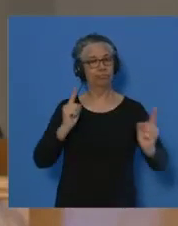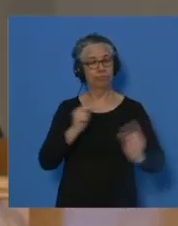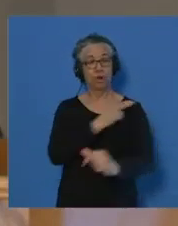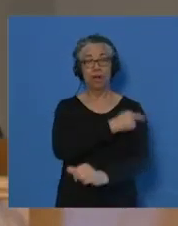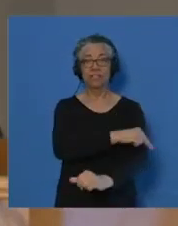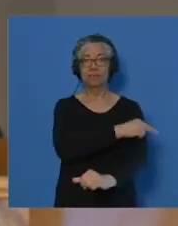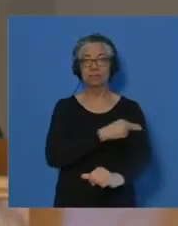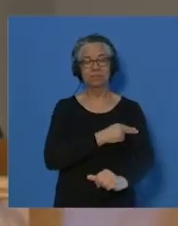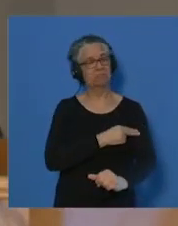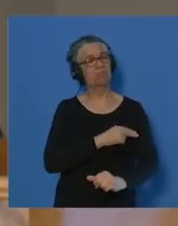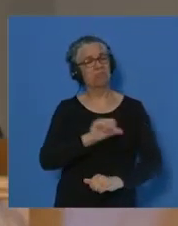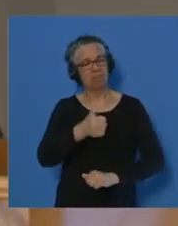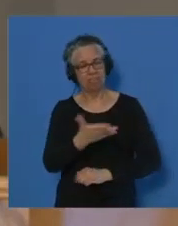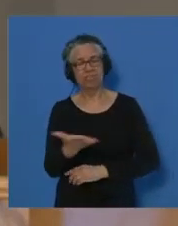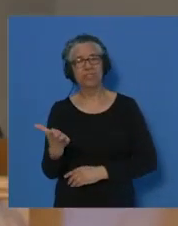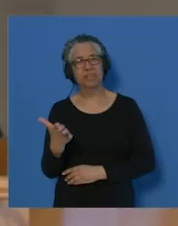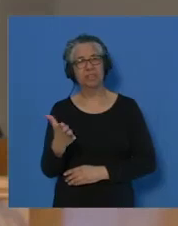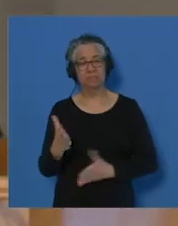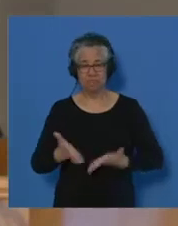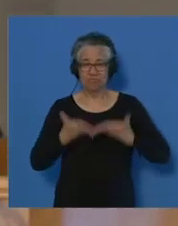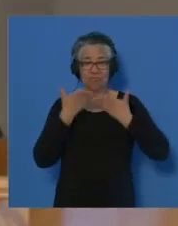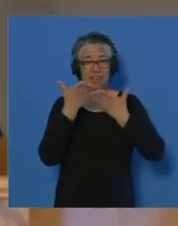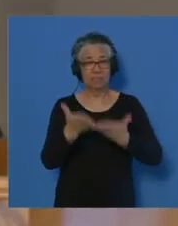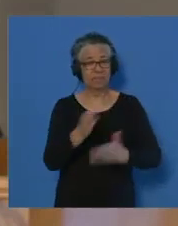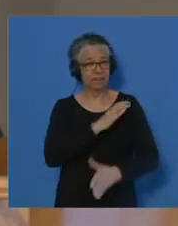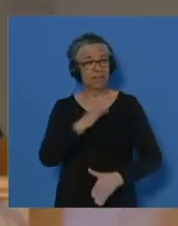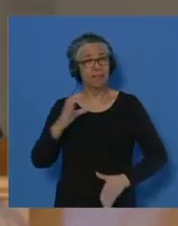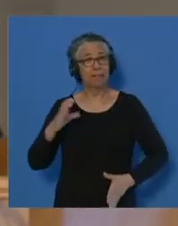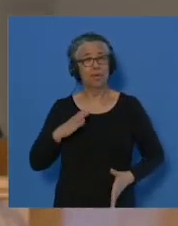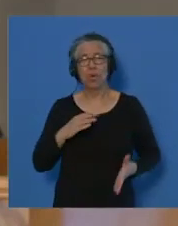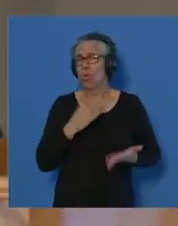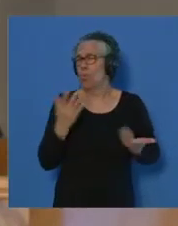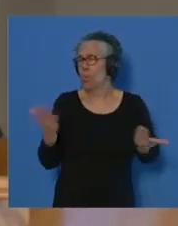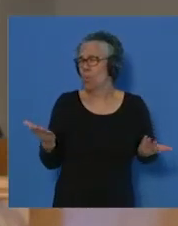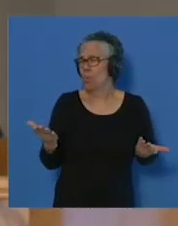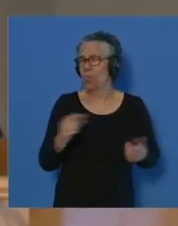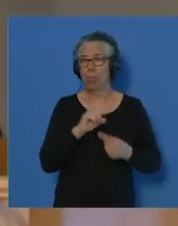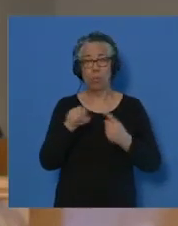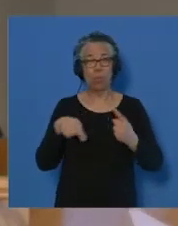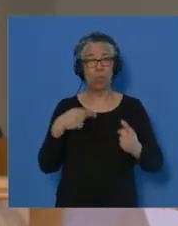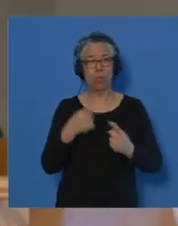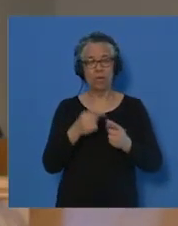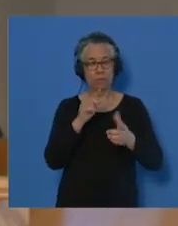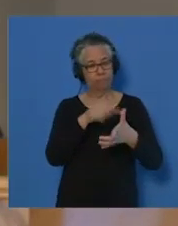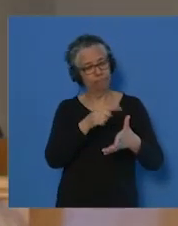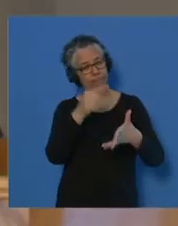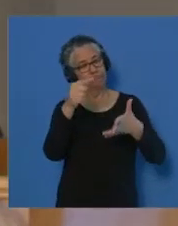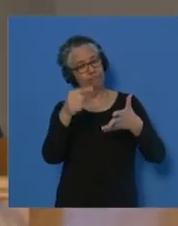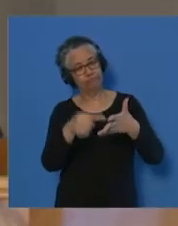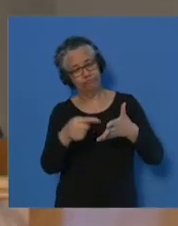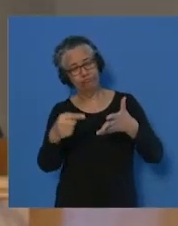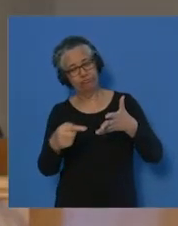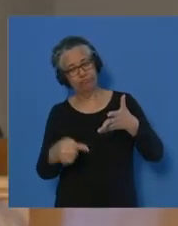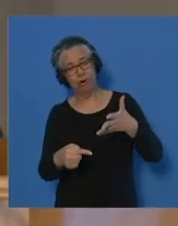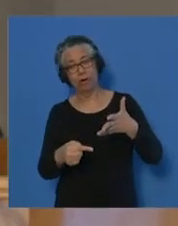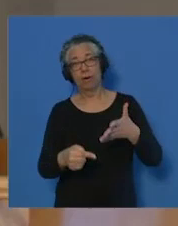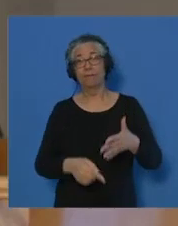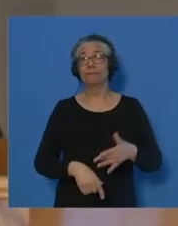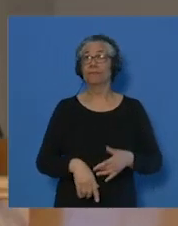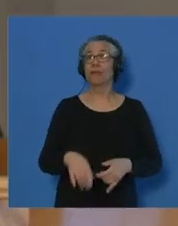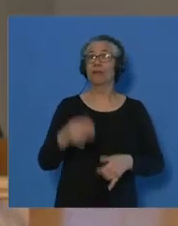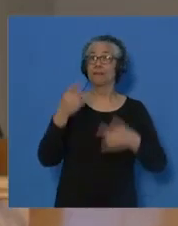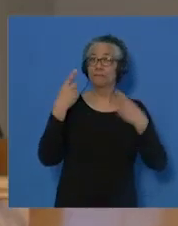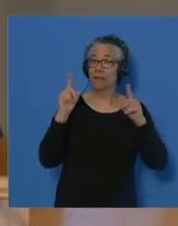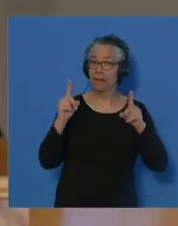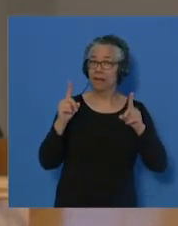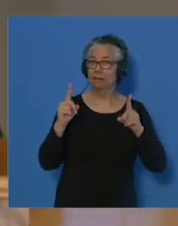hospitalizations, and other factors to make recommendations to Cabinet as to when we move to the next phases. And finally, I want to